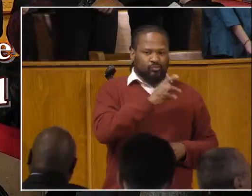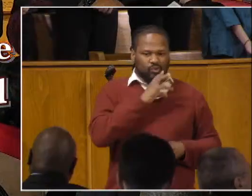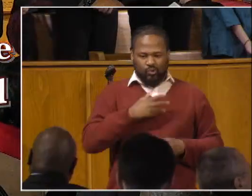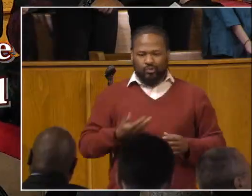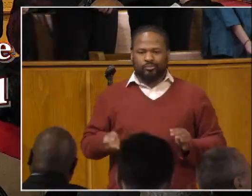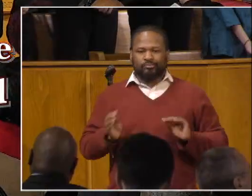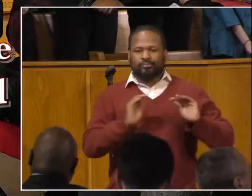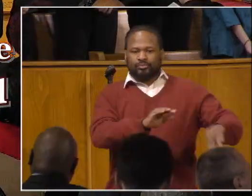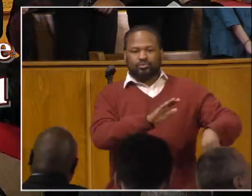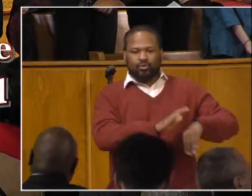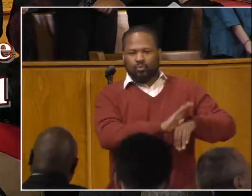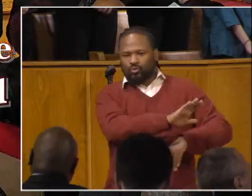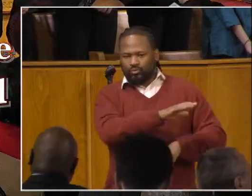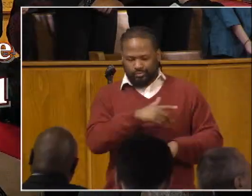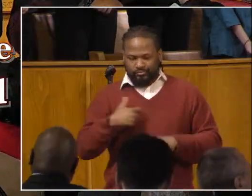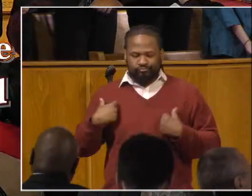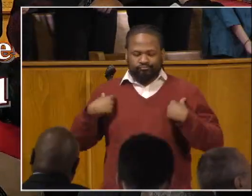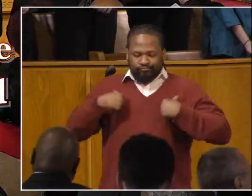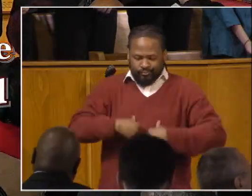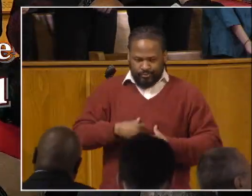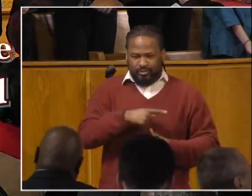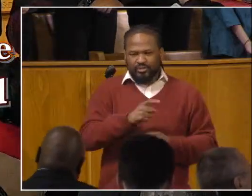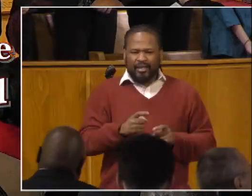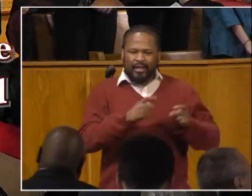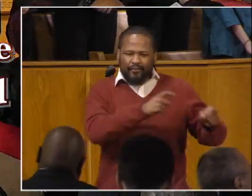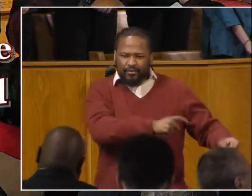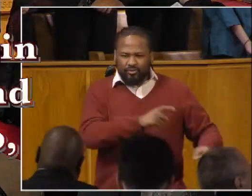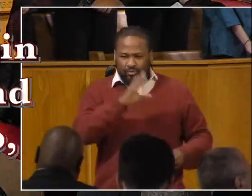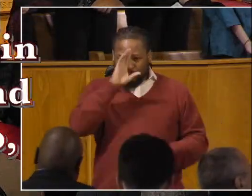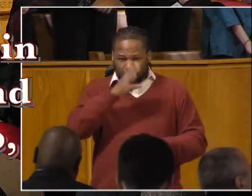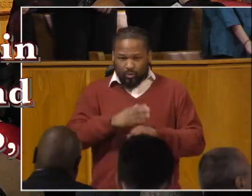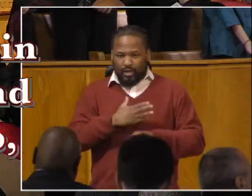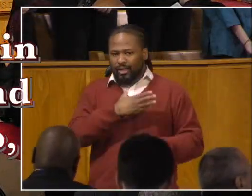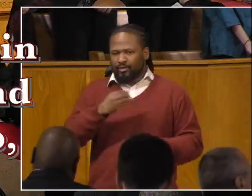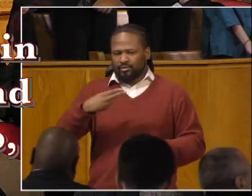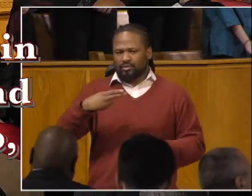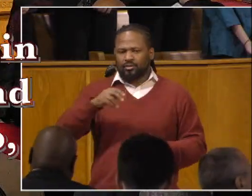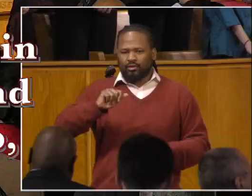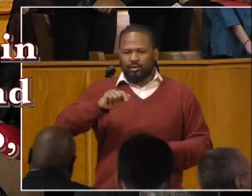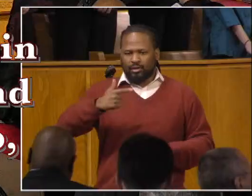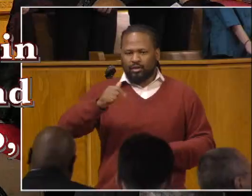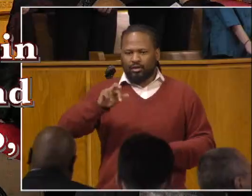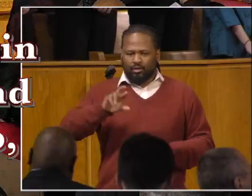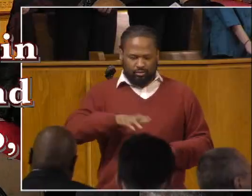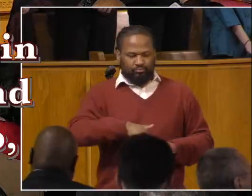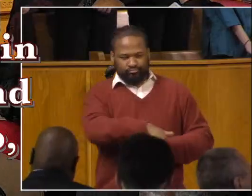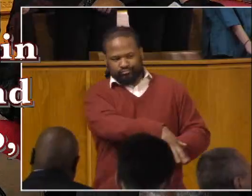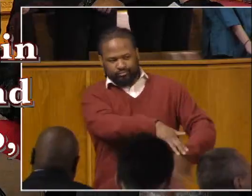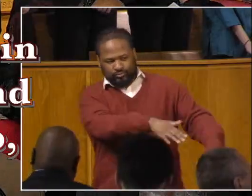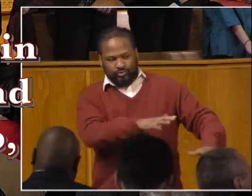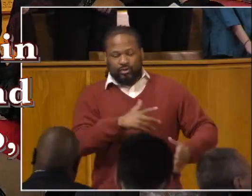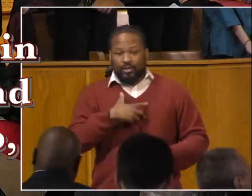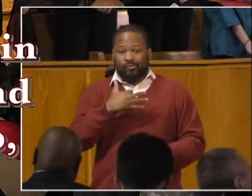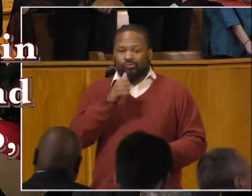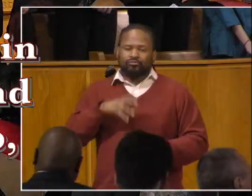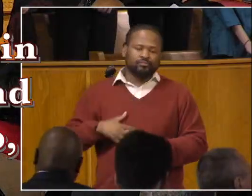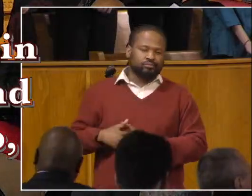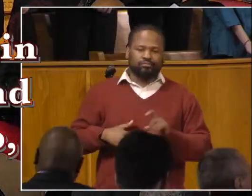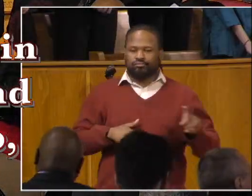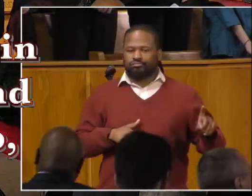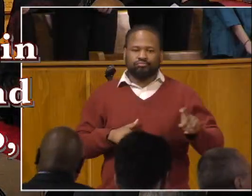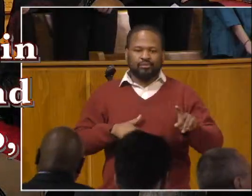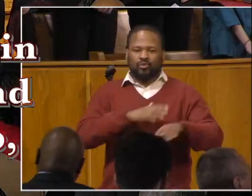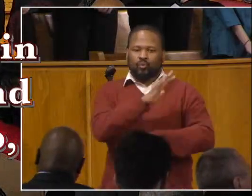he gave it and the boy to Hagar and sent her away. Then she departed and wandered in the wilderness